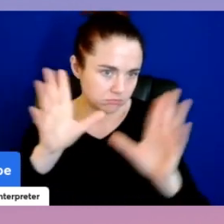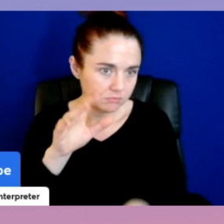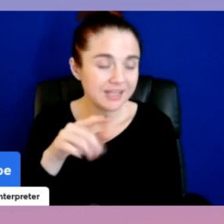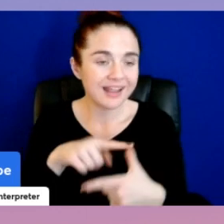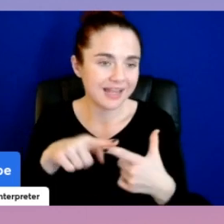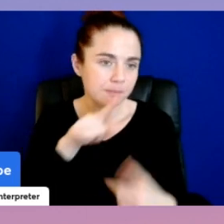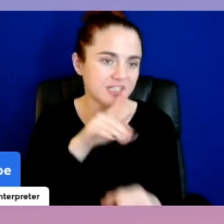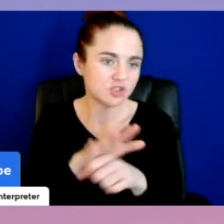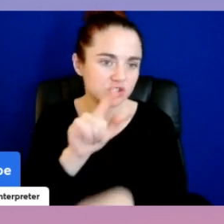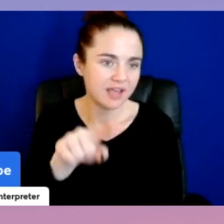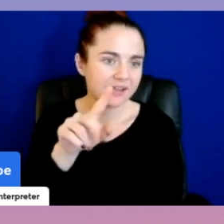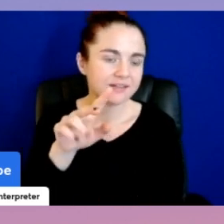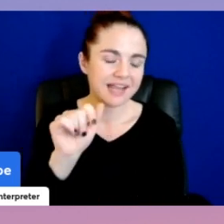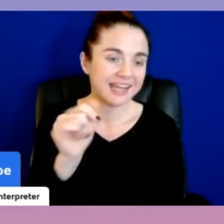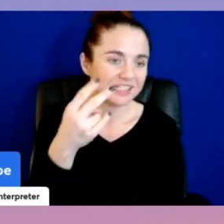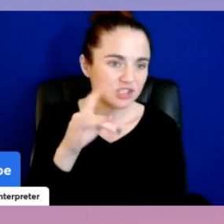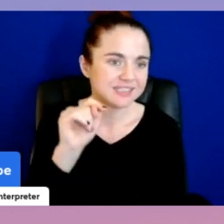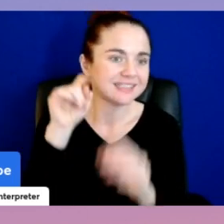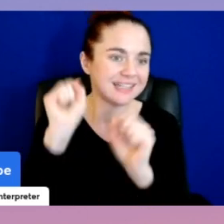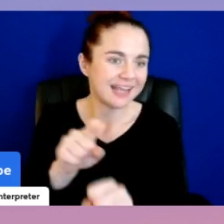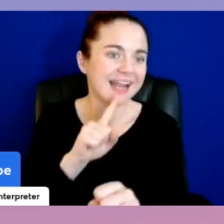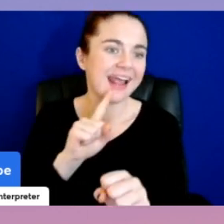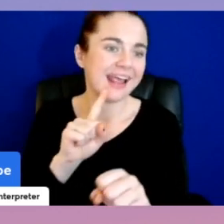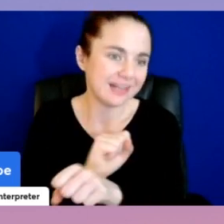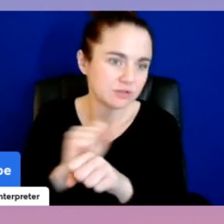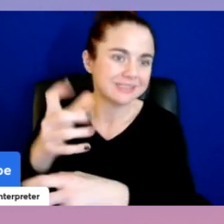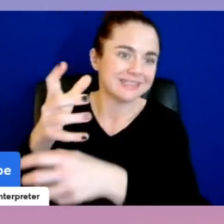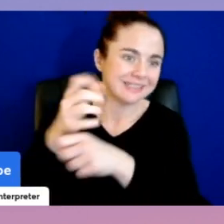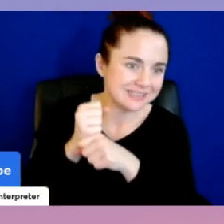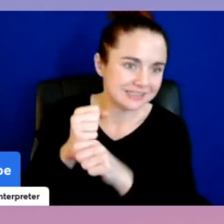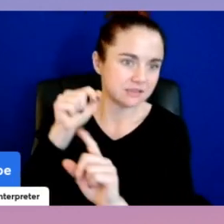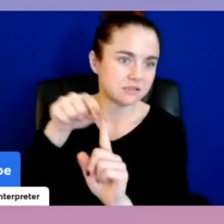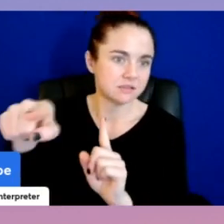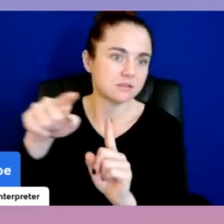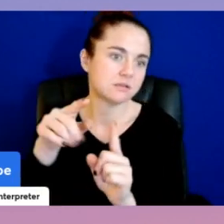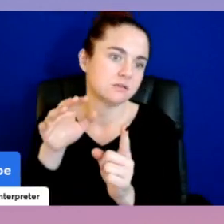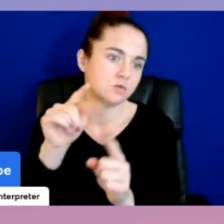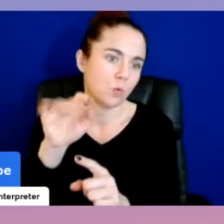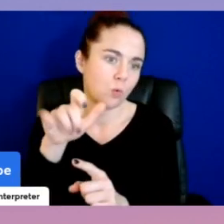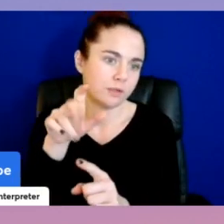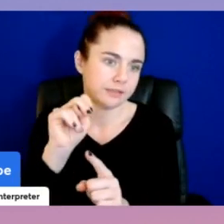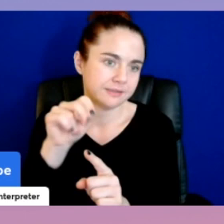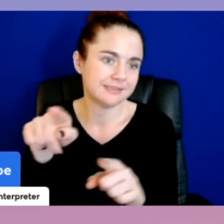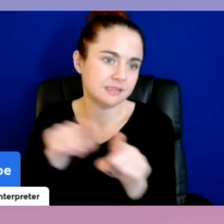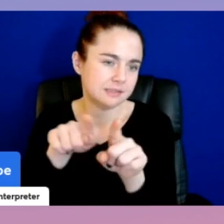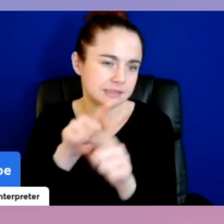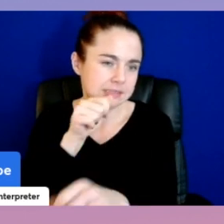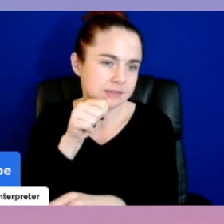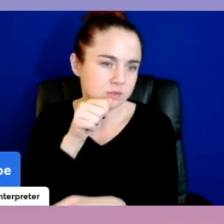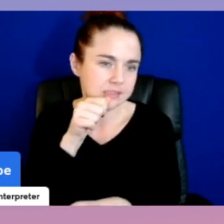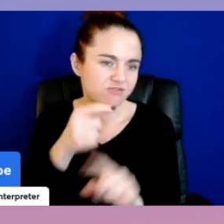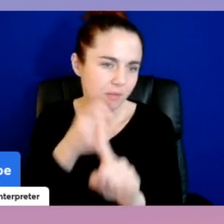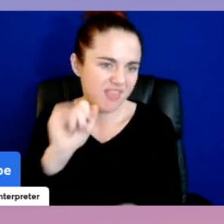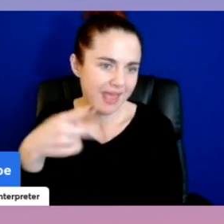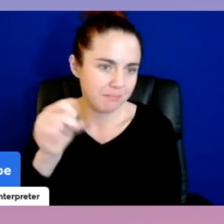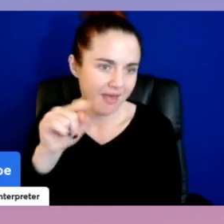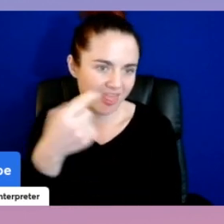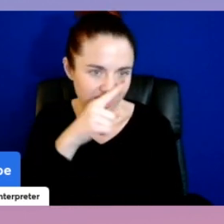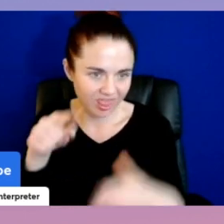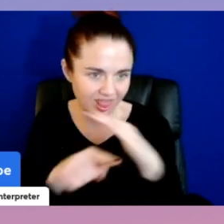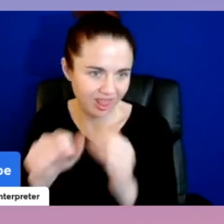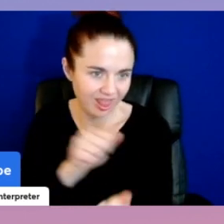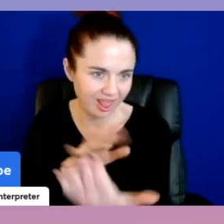can retrieve secrets from the server at the particular path that it requested it at. And from